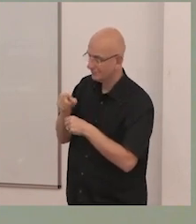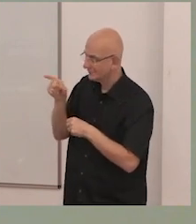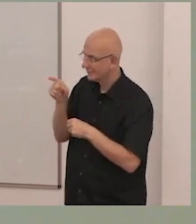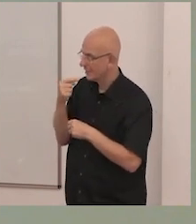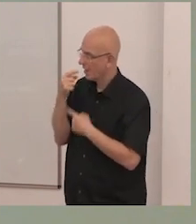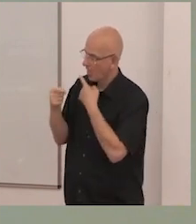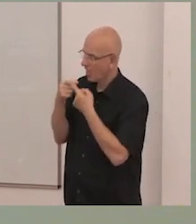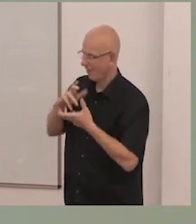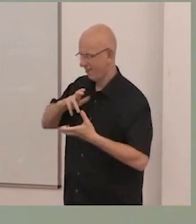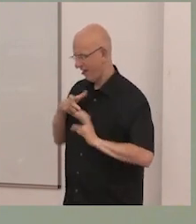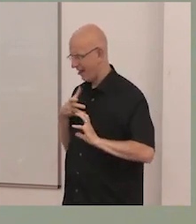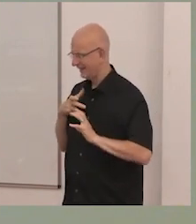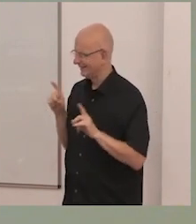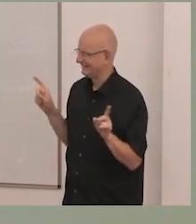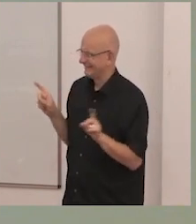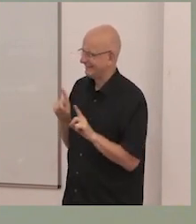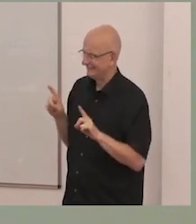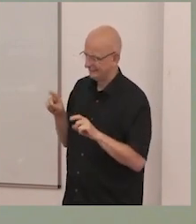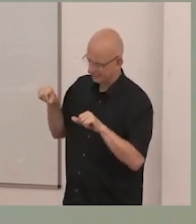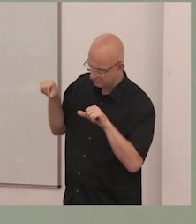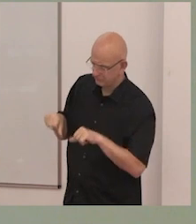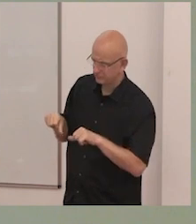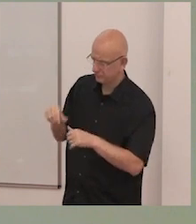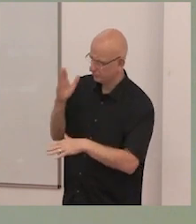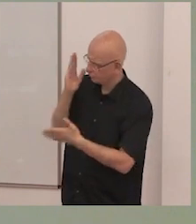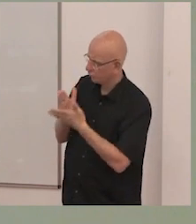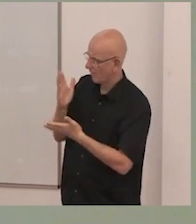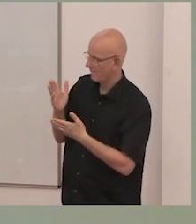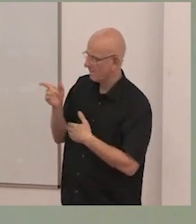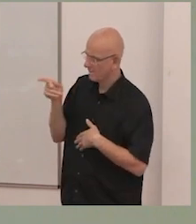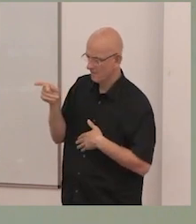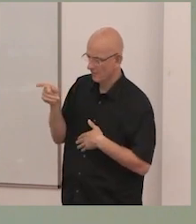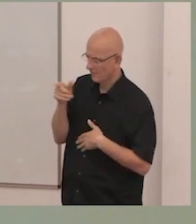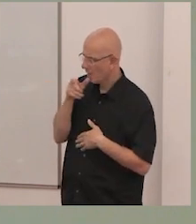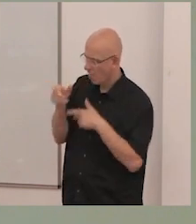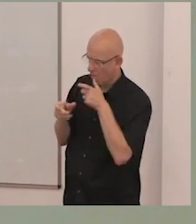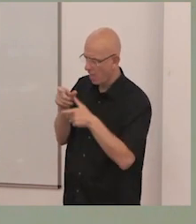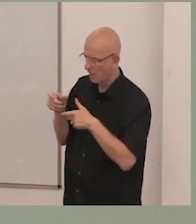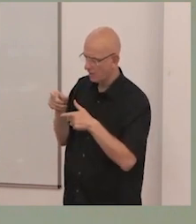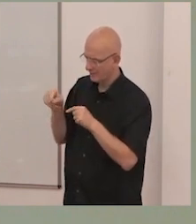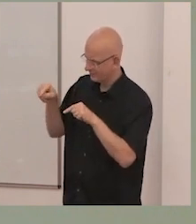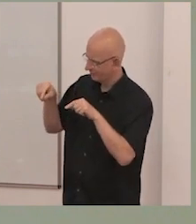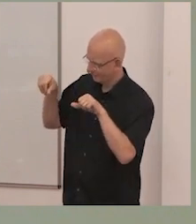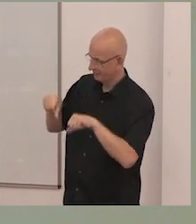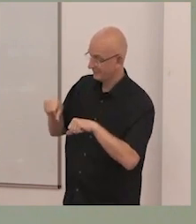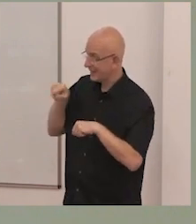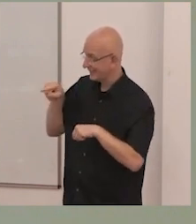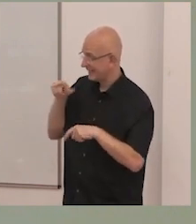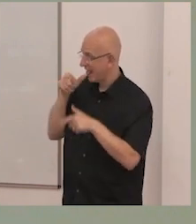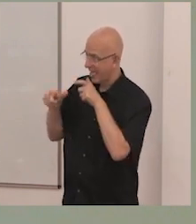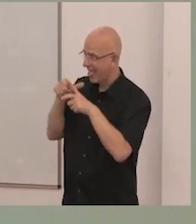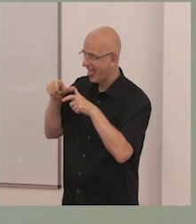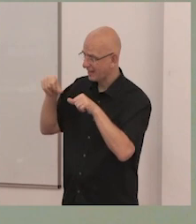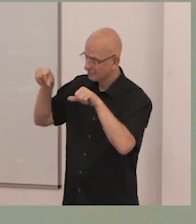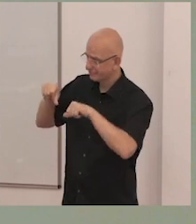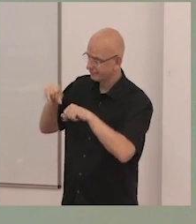Terminology such terminology by itself creates and sustains severe problems